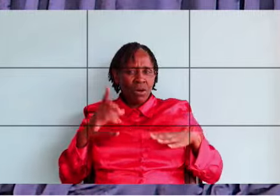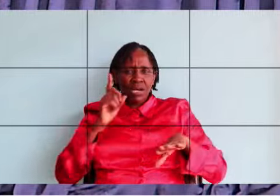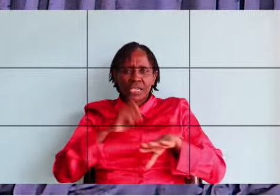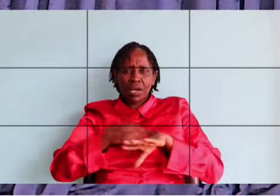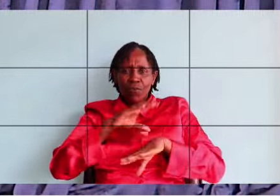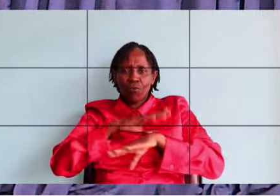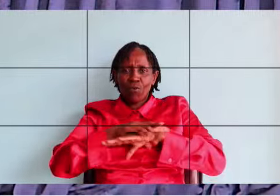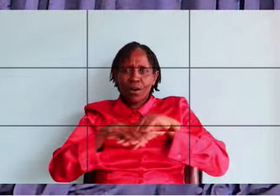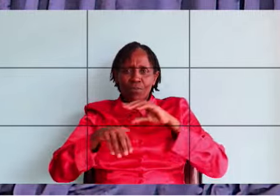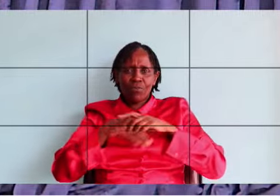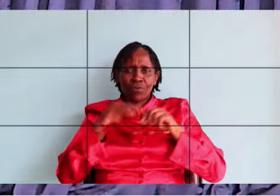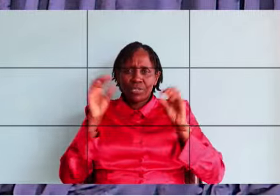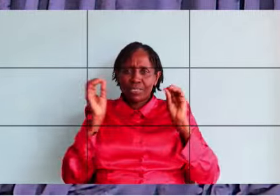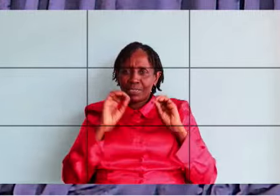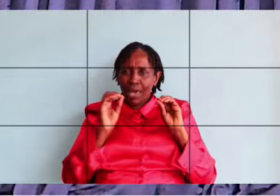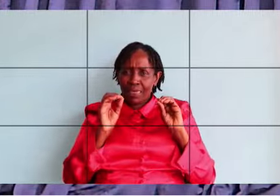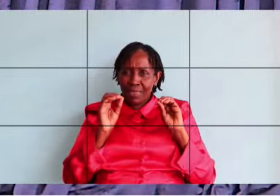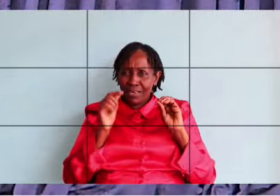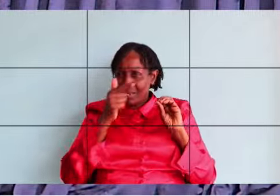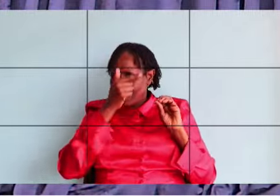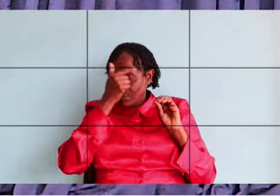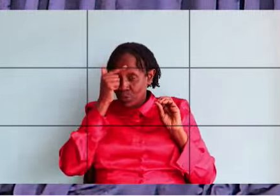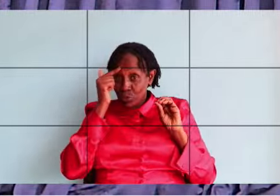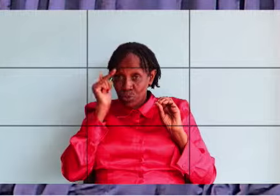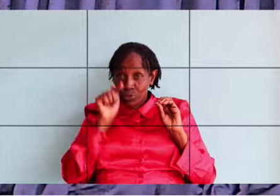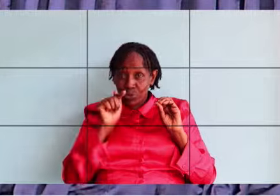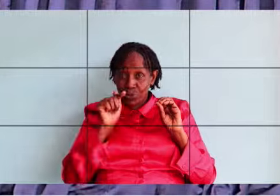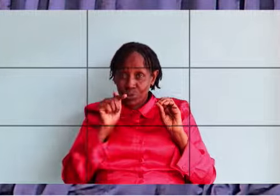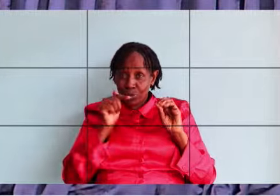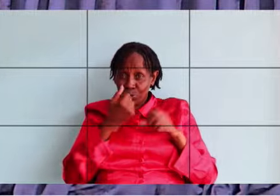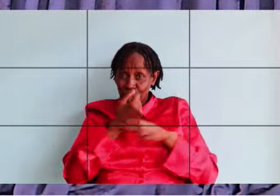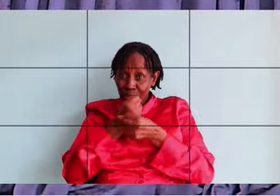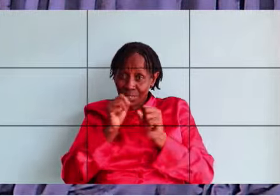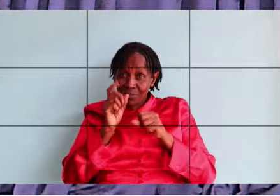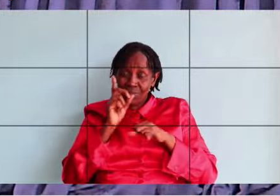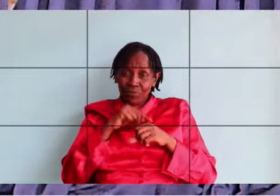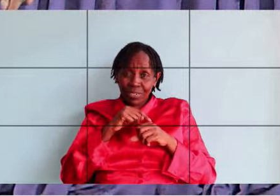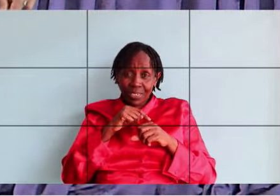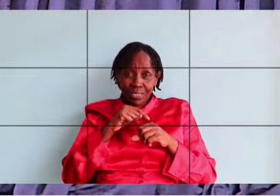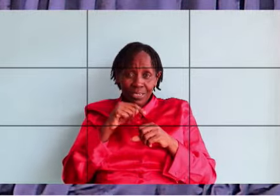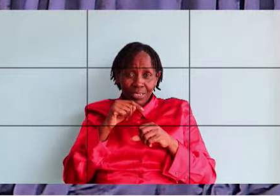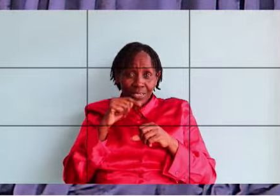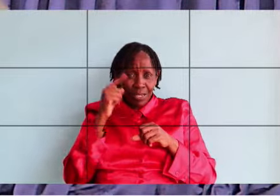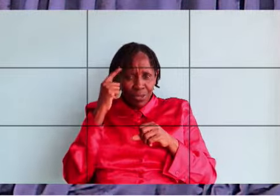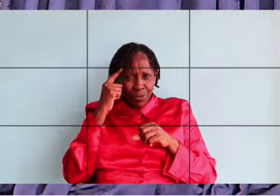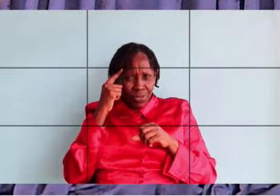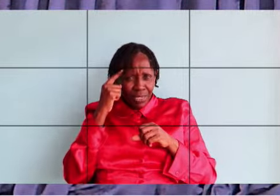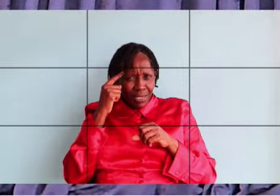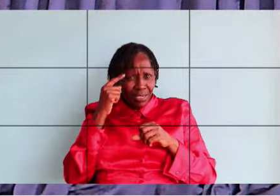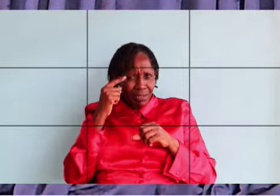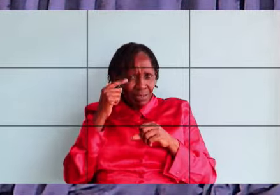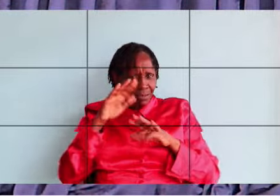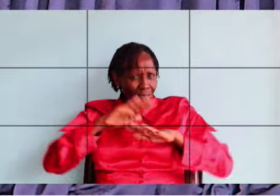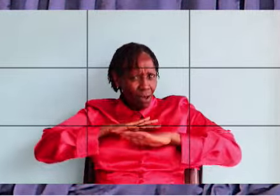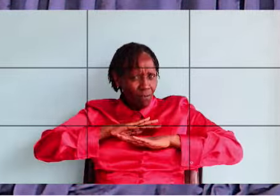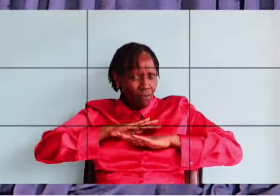that you are born again should not give you comfort when there is a sinner who is still